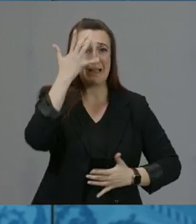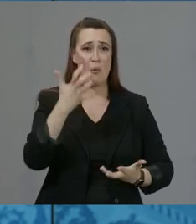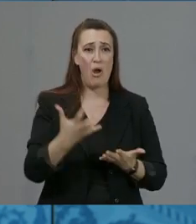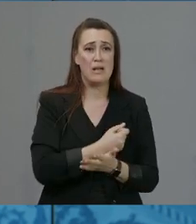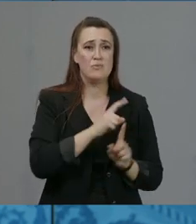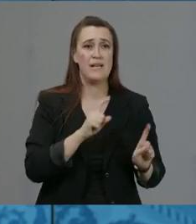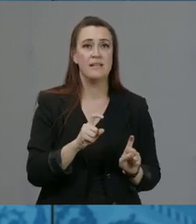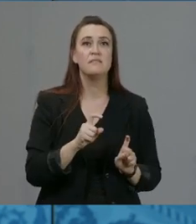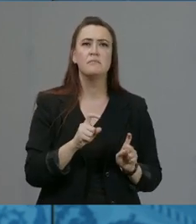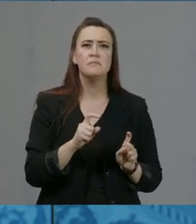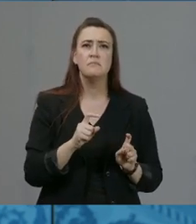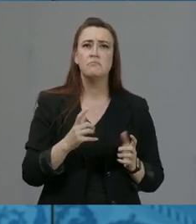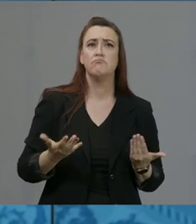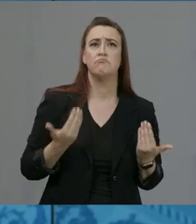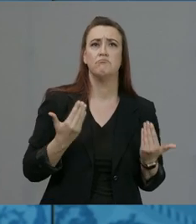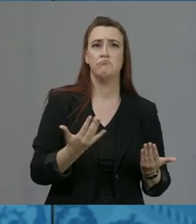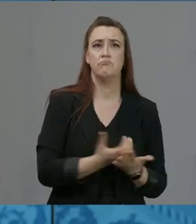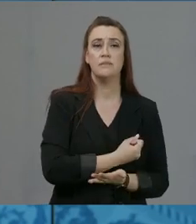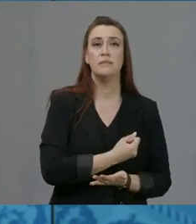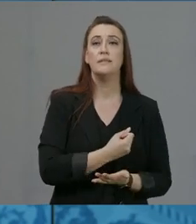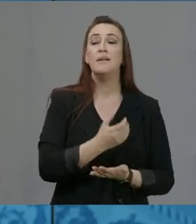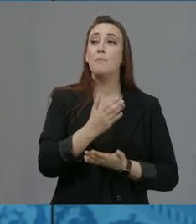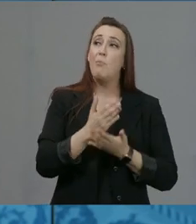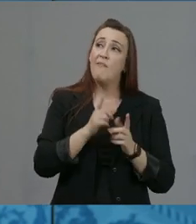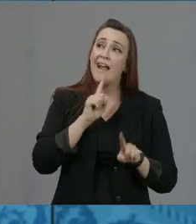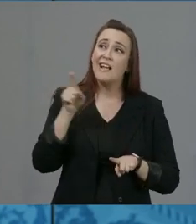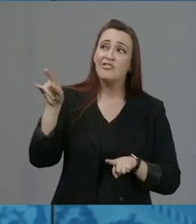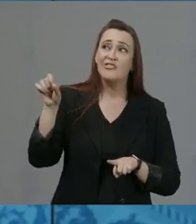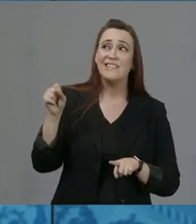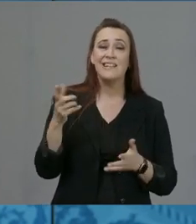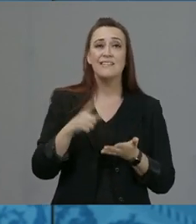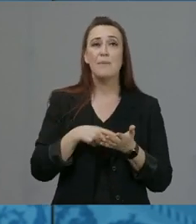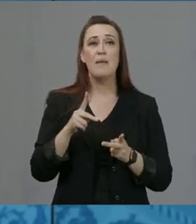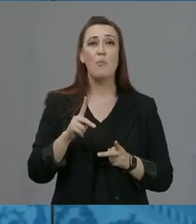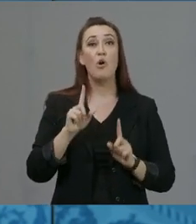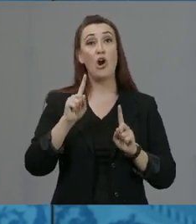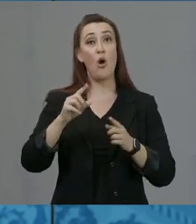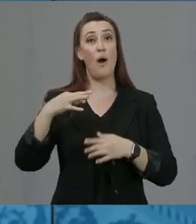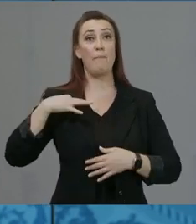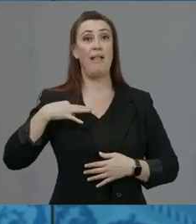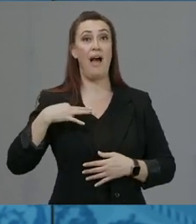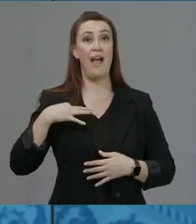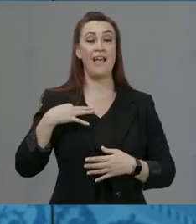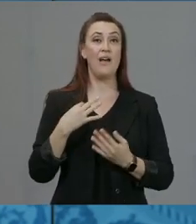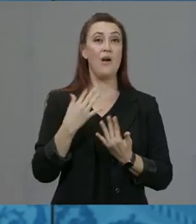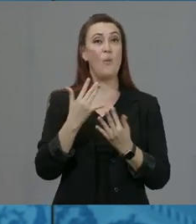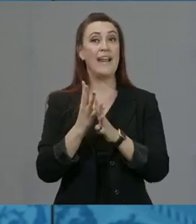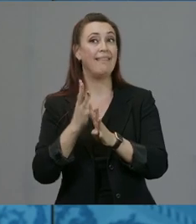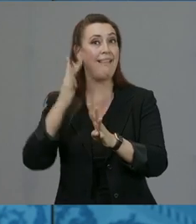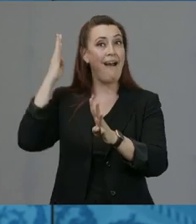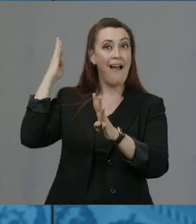Part of it's the people that go and apply for the test, the amount of time people are willing to wait in a line to get the test. I want to